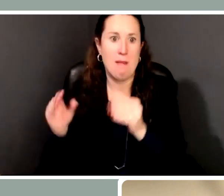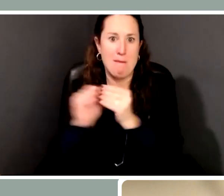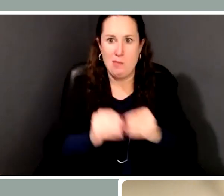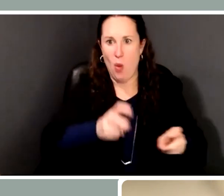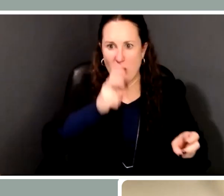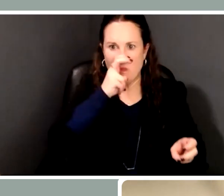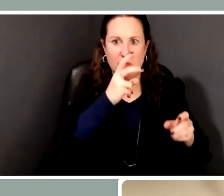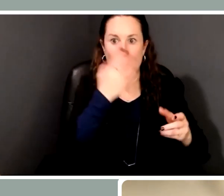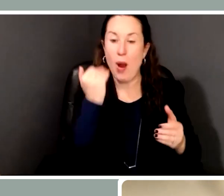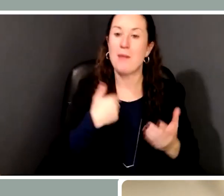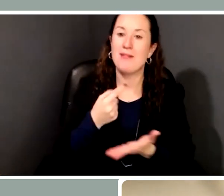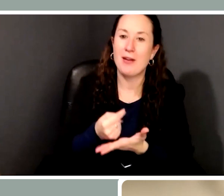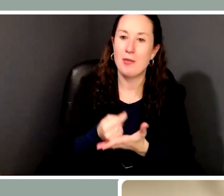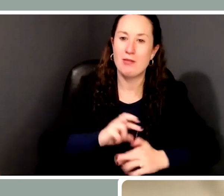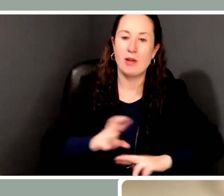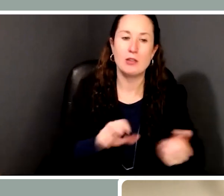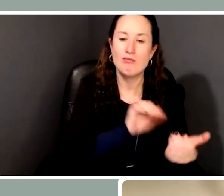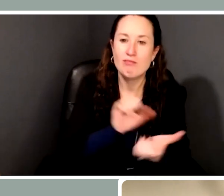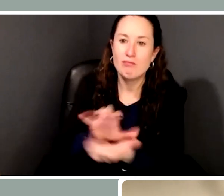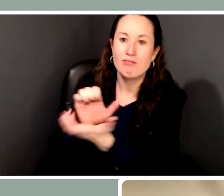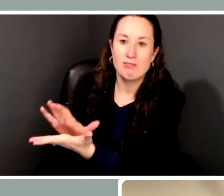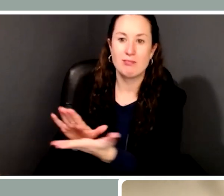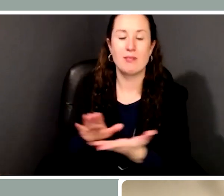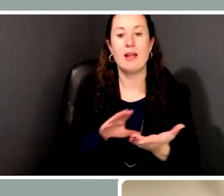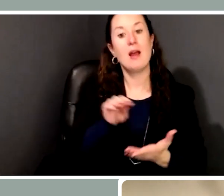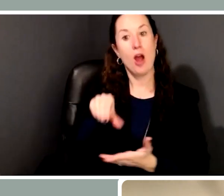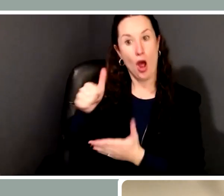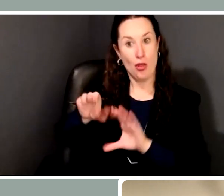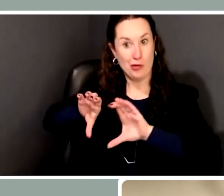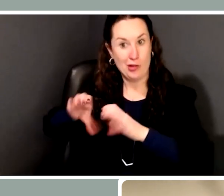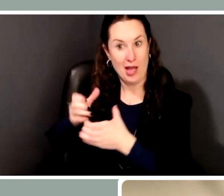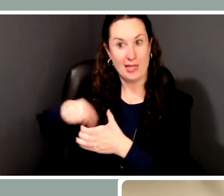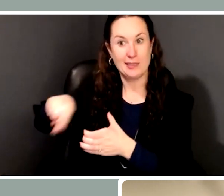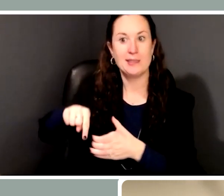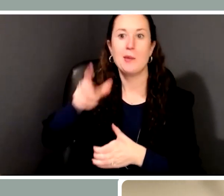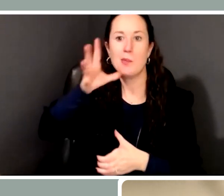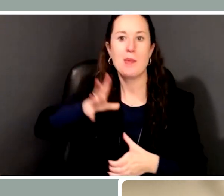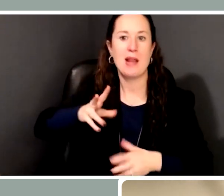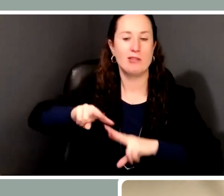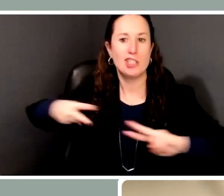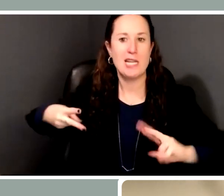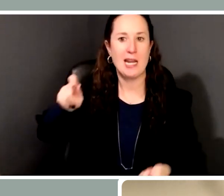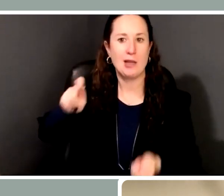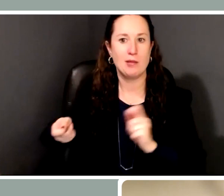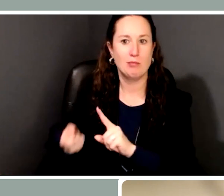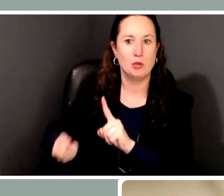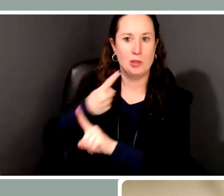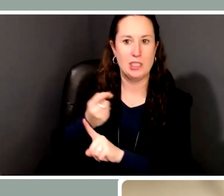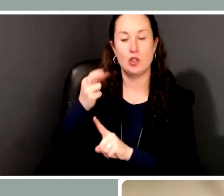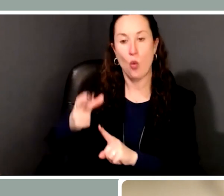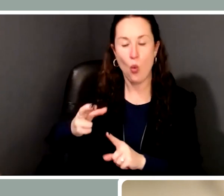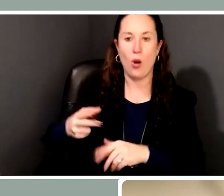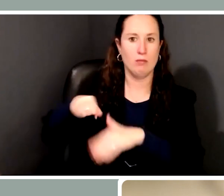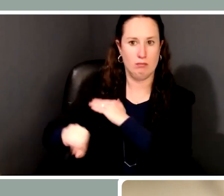And the other class that we break out as an entirely separate class are women who have genetic mutations or genetic predisposition to breast